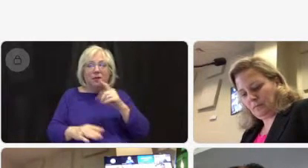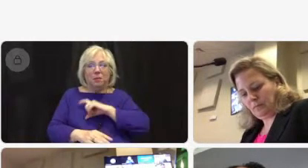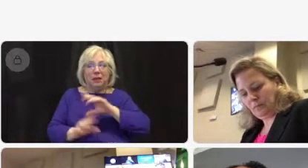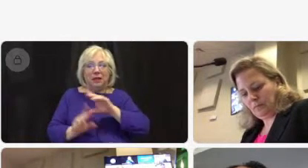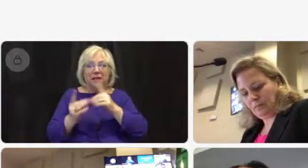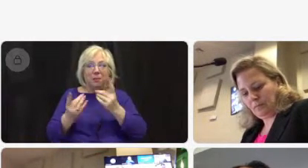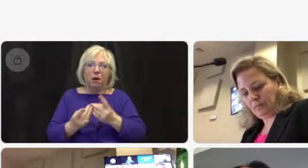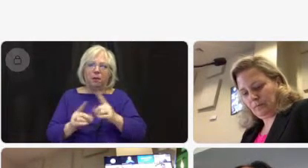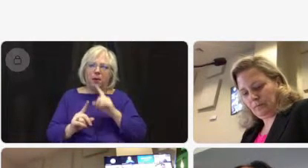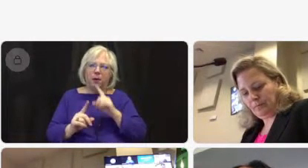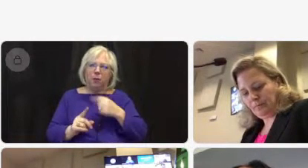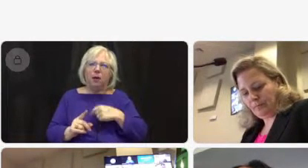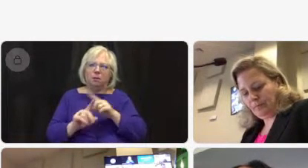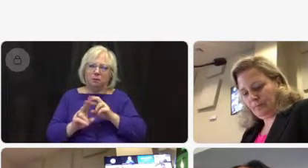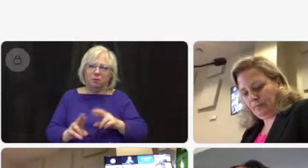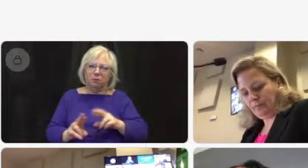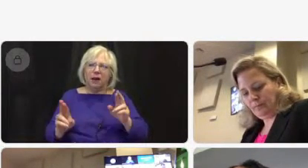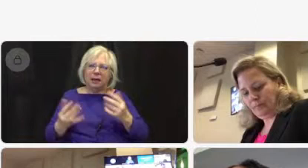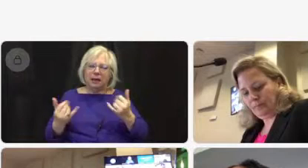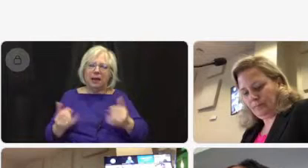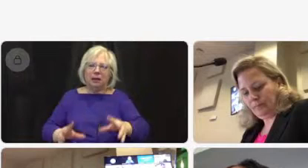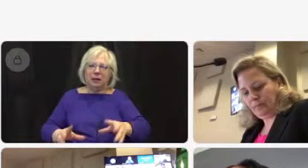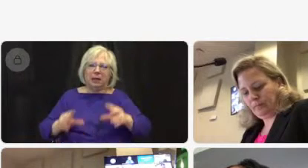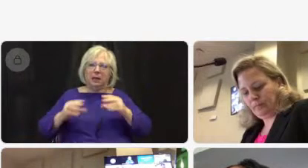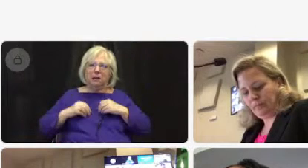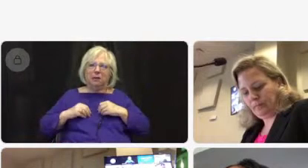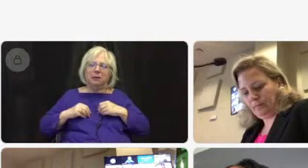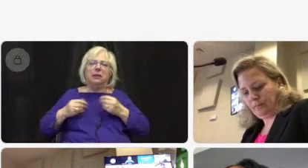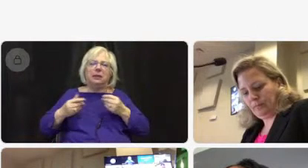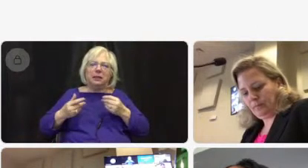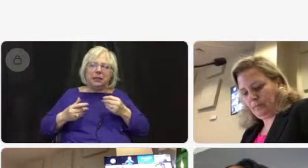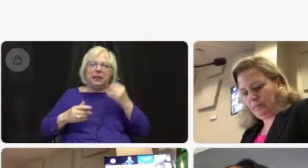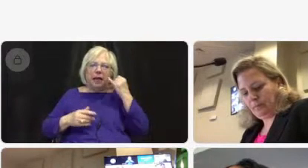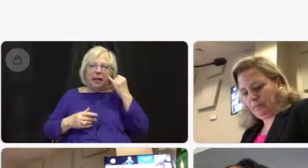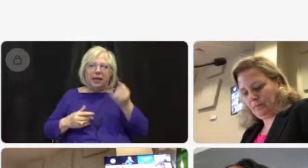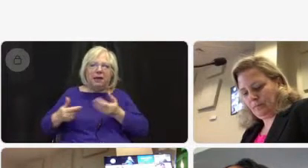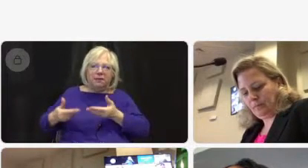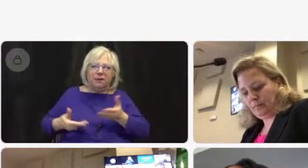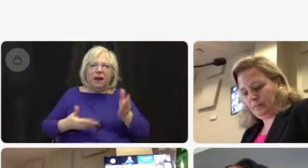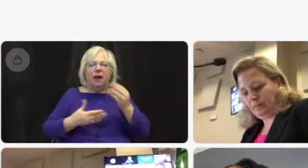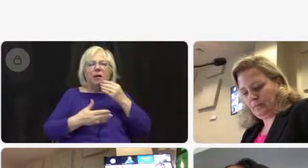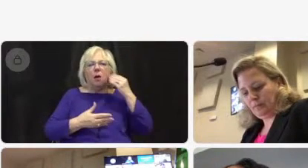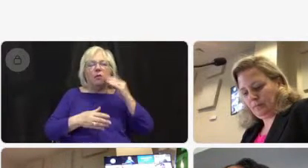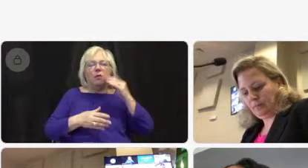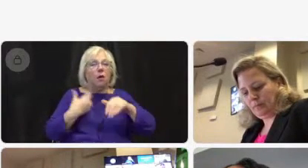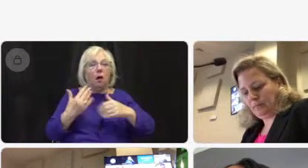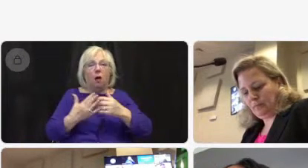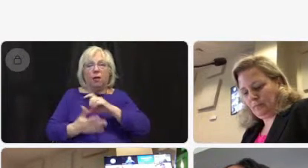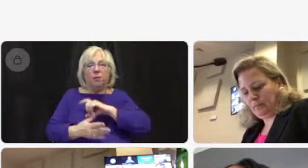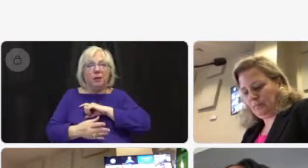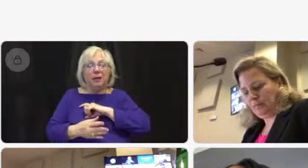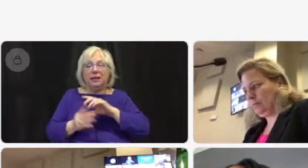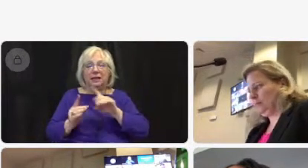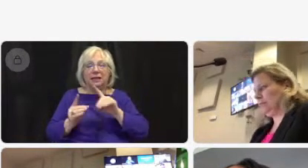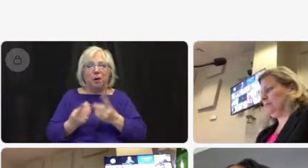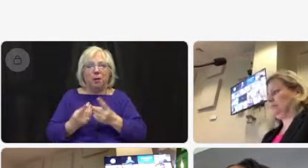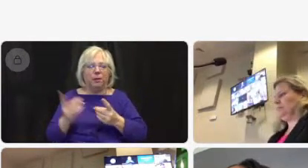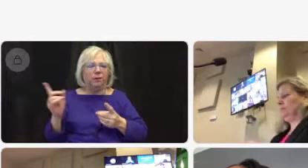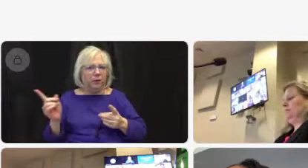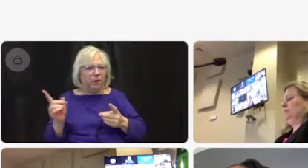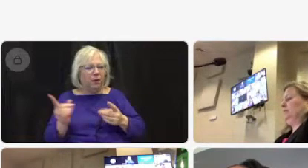we ready at this time to take on take-home vehicles for all the police department? So where the money's coming